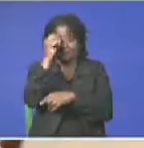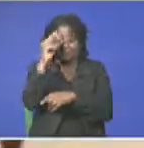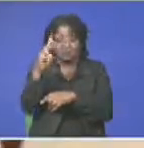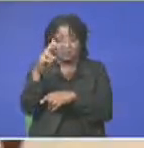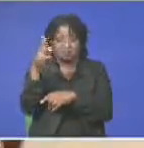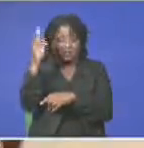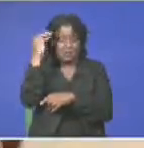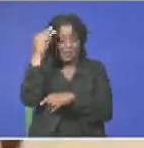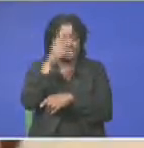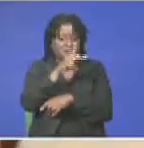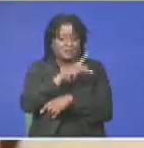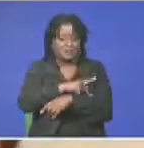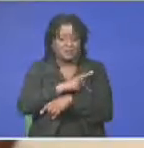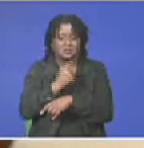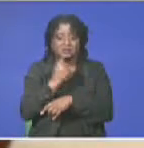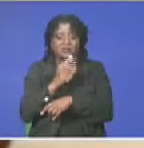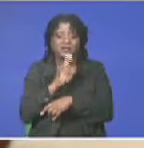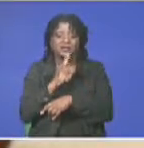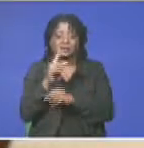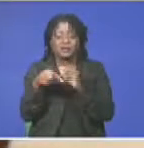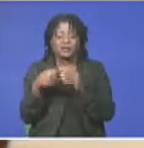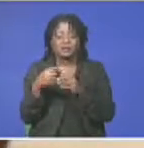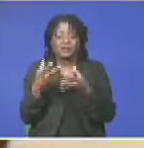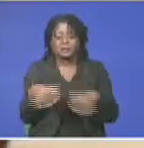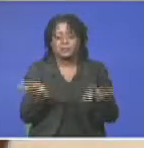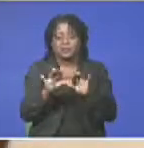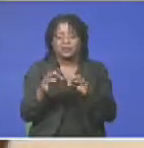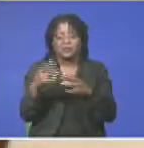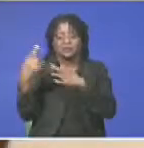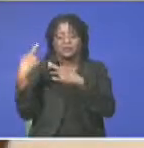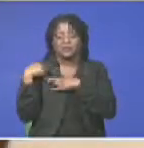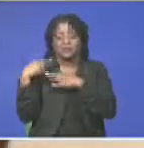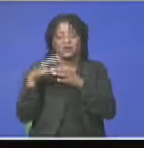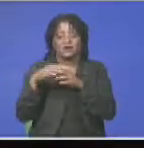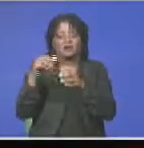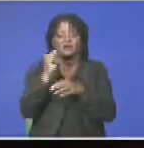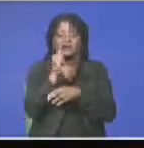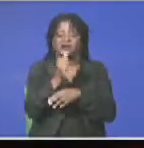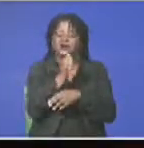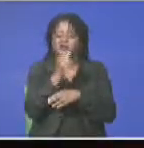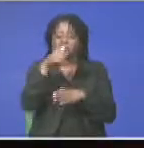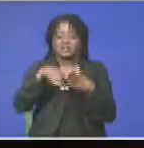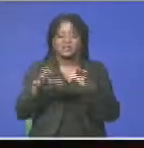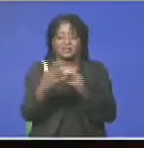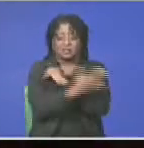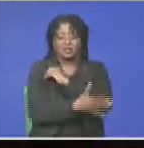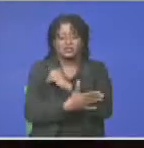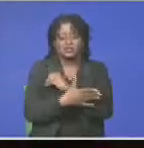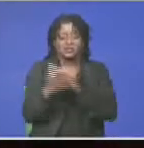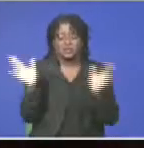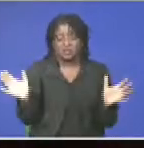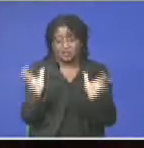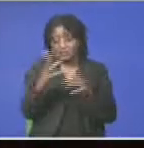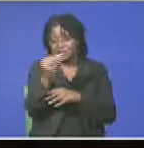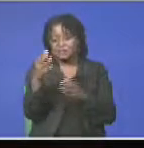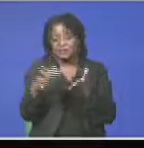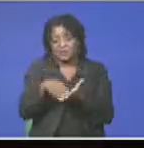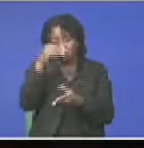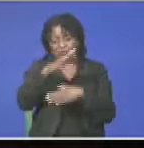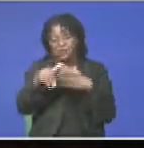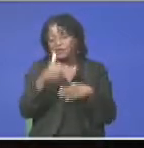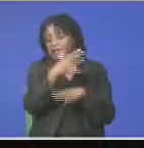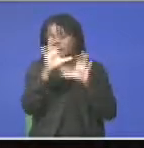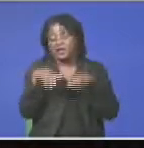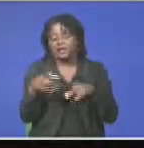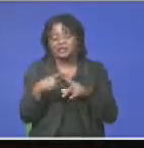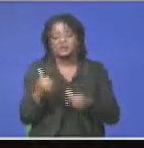role agriculture plays in the country, encouraging them to learn all they can so that they can assist in the country's development